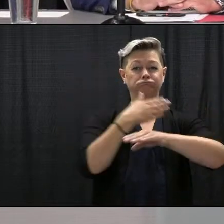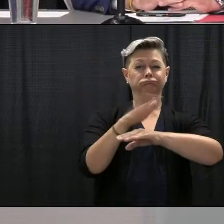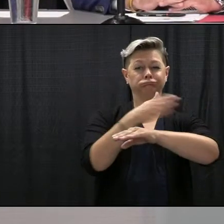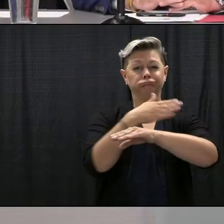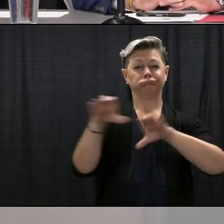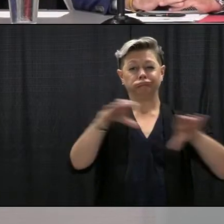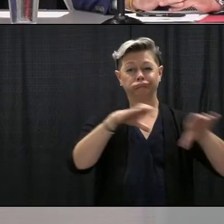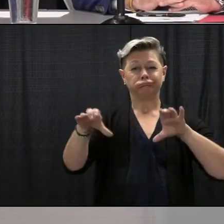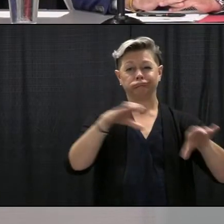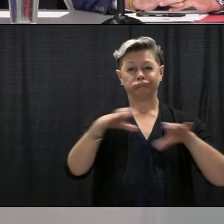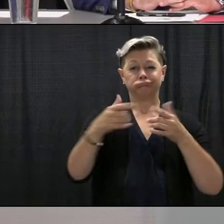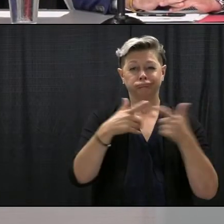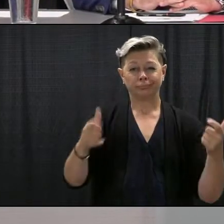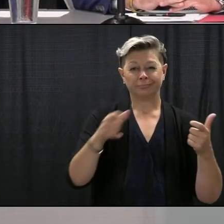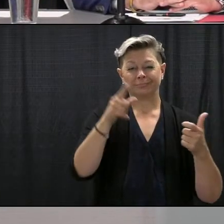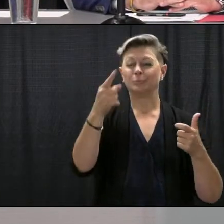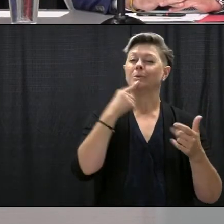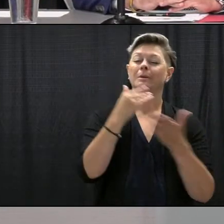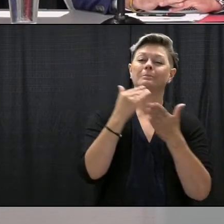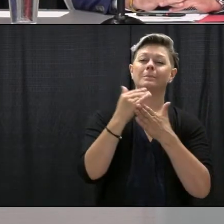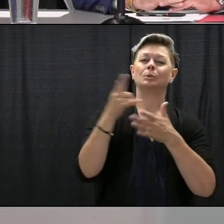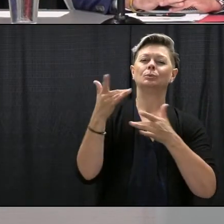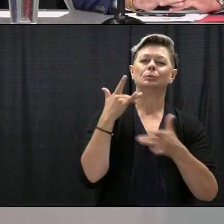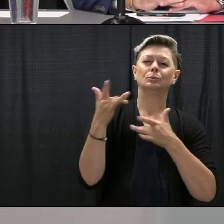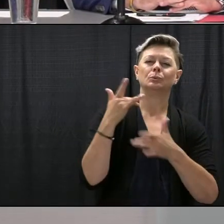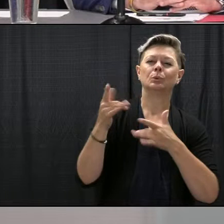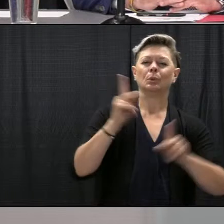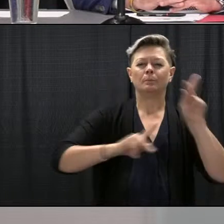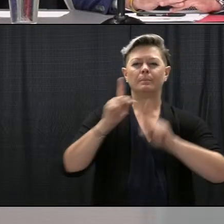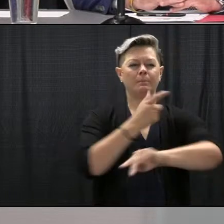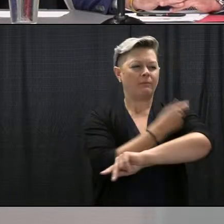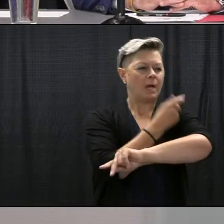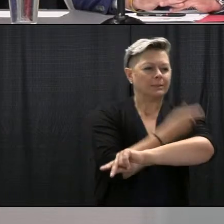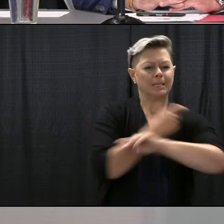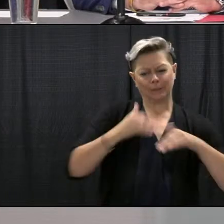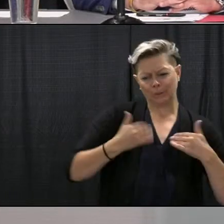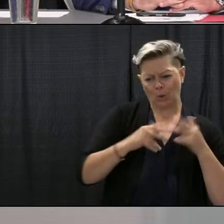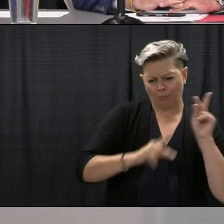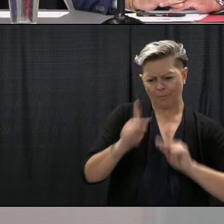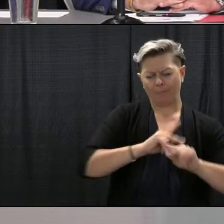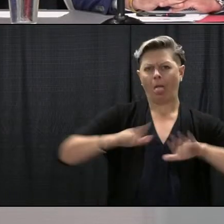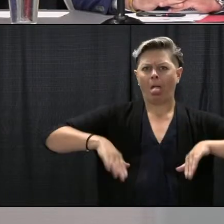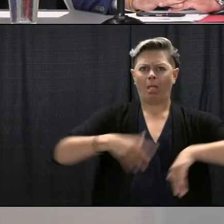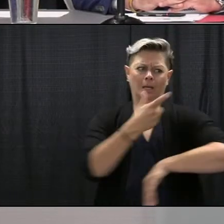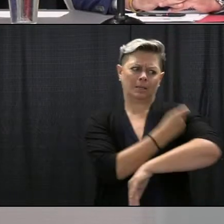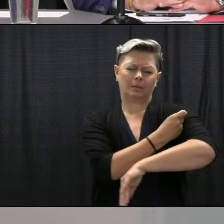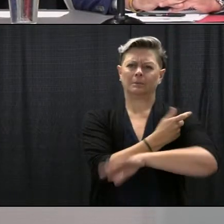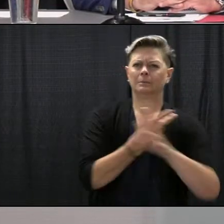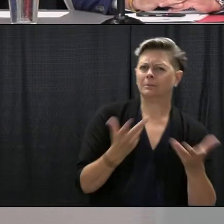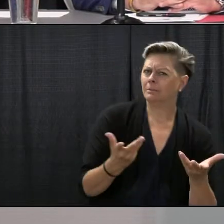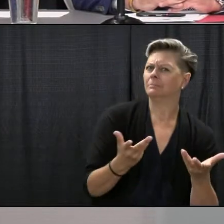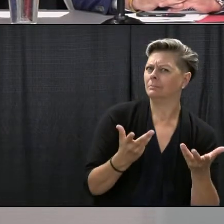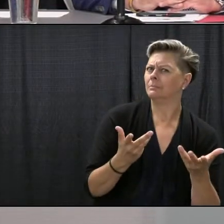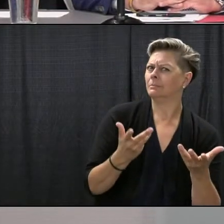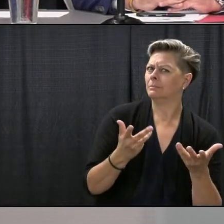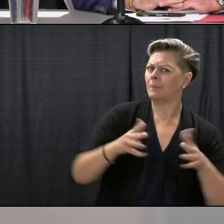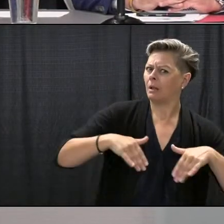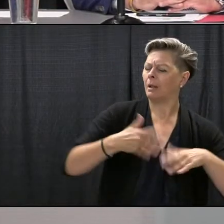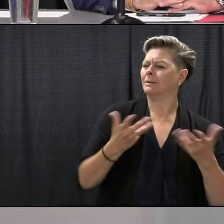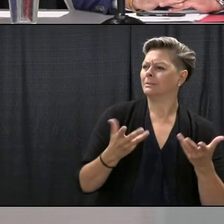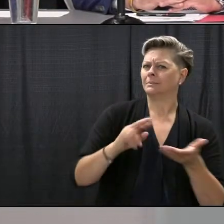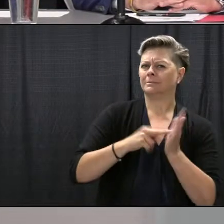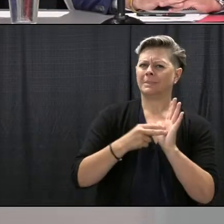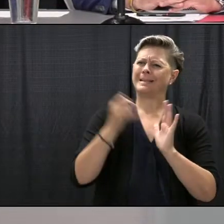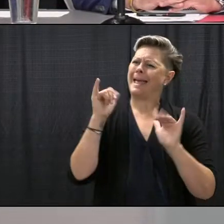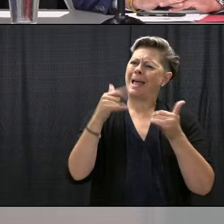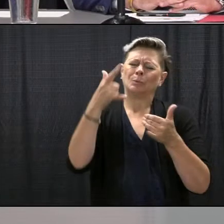You mentioned how you're concerned about young people and the vaccination rates. I imagine it would be a lot of young people gathered at an event like this. How do you decide if an event like